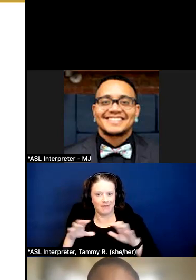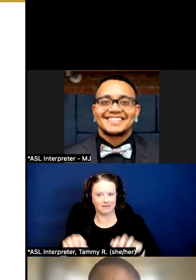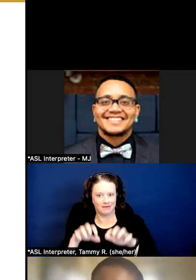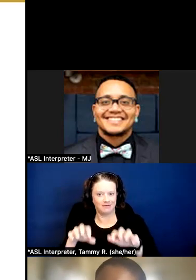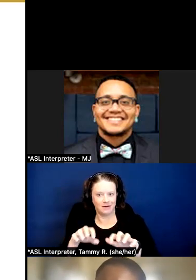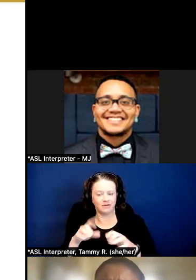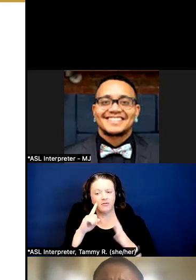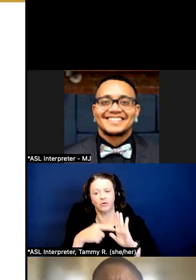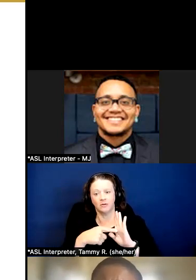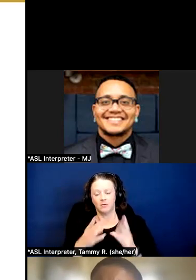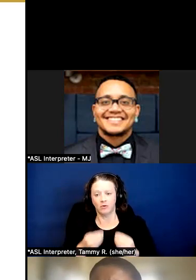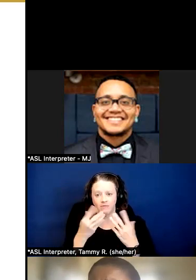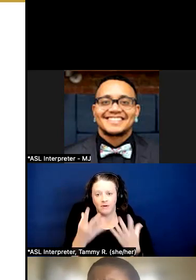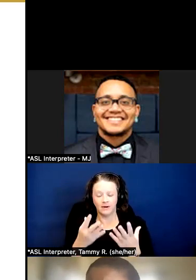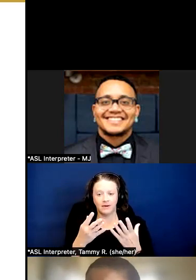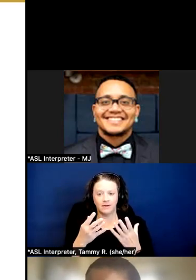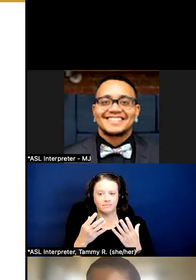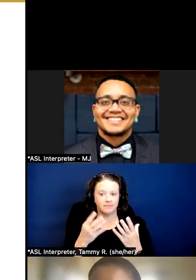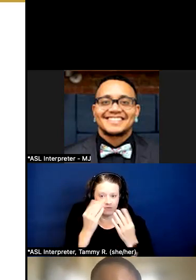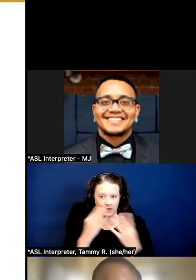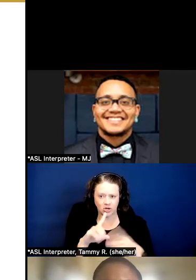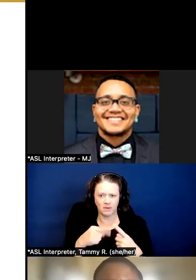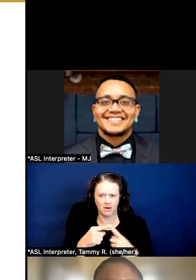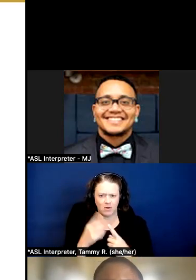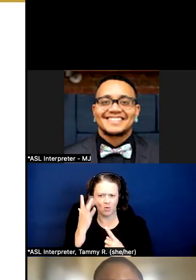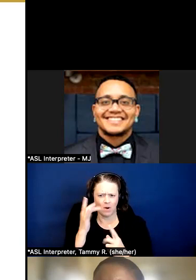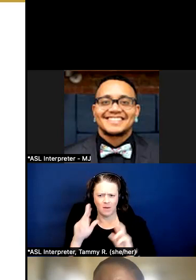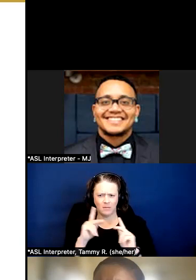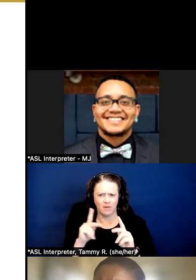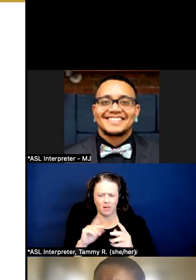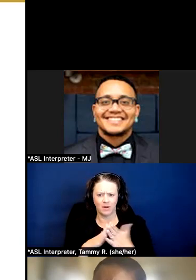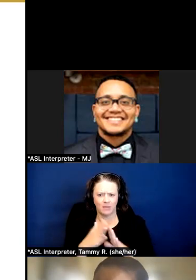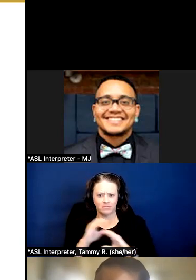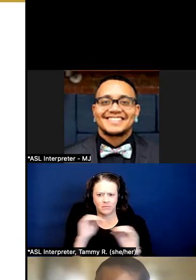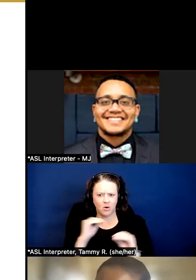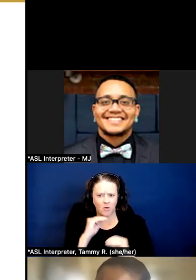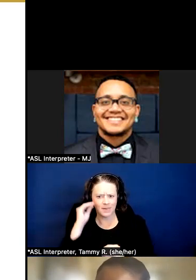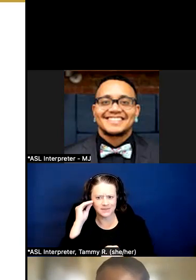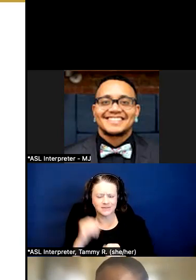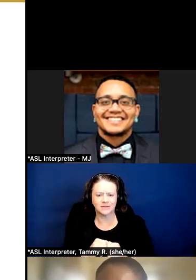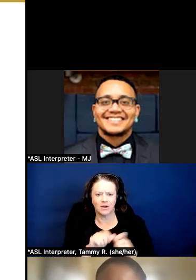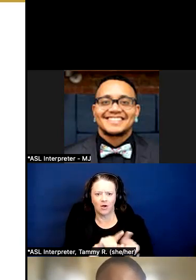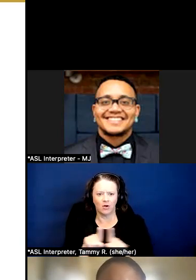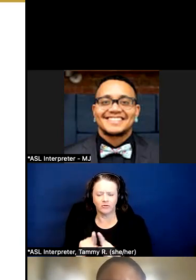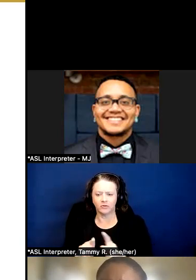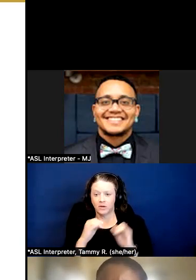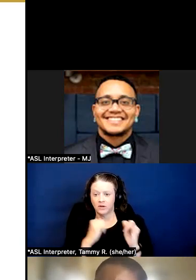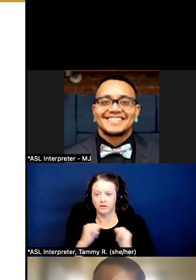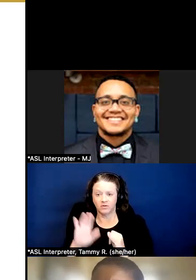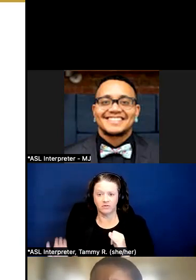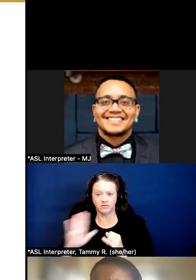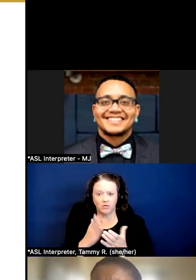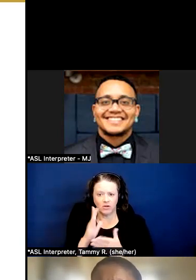providing information about the nature of homelessness, what an individual's rights to housing are,